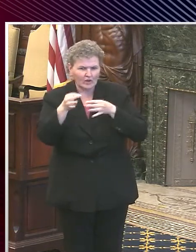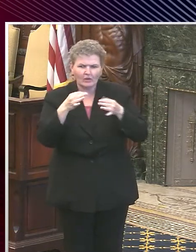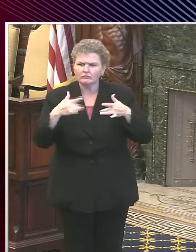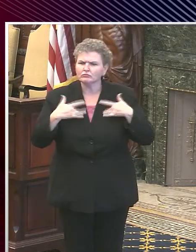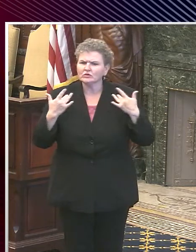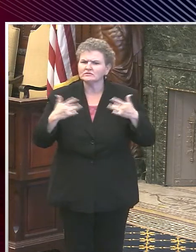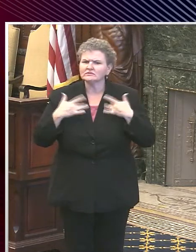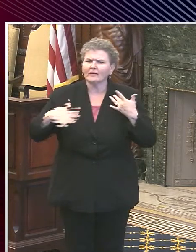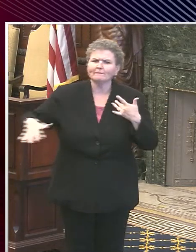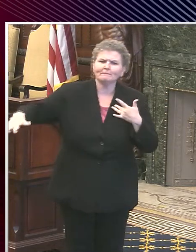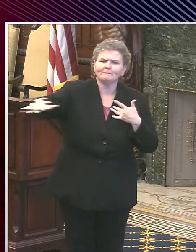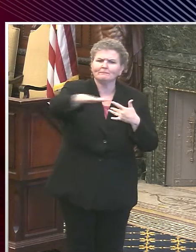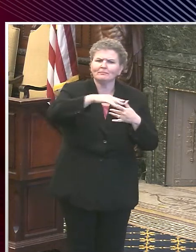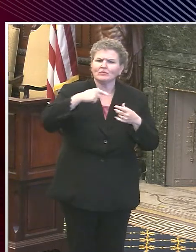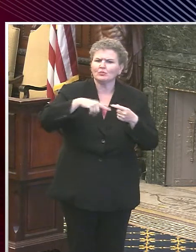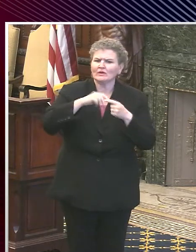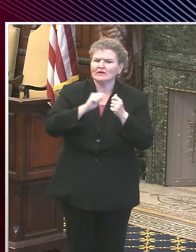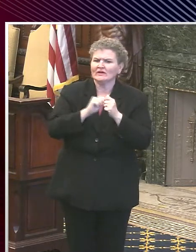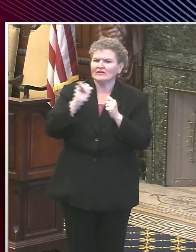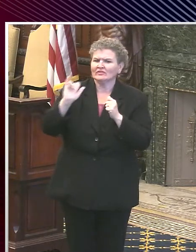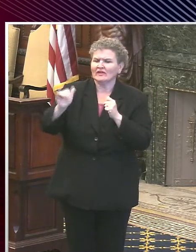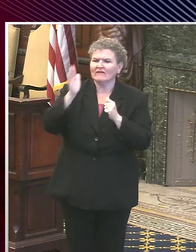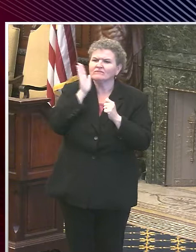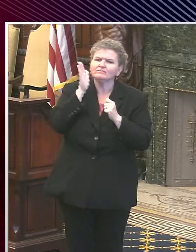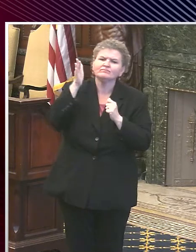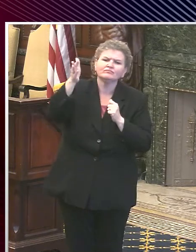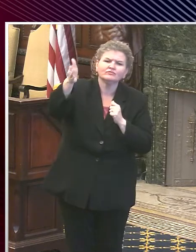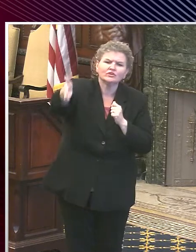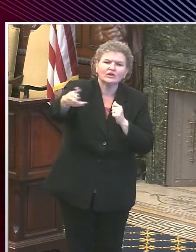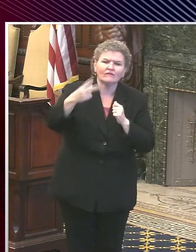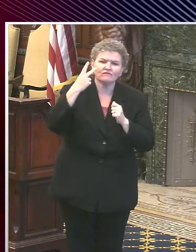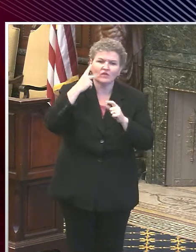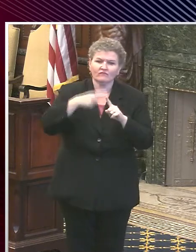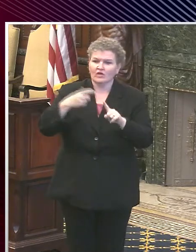come from since the pandemic began.